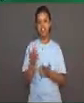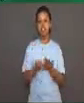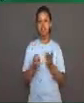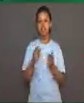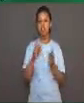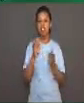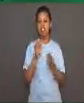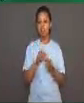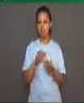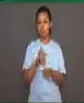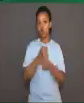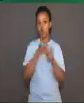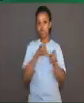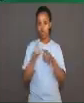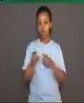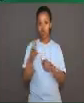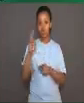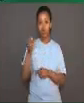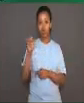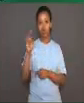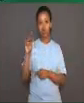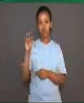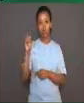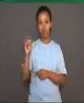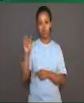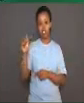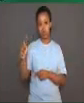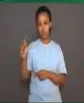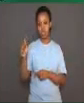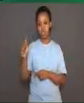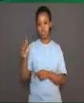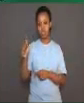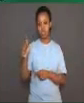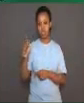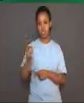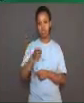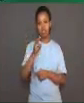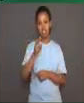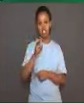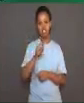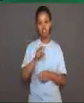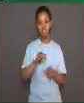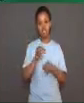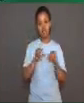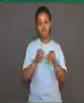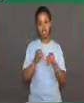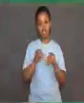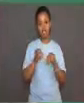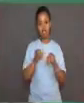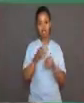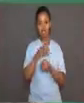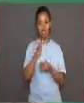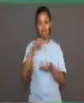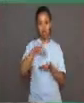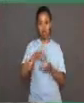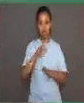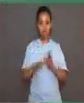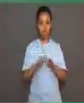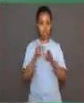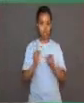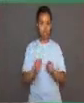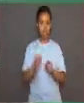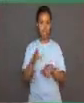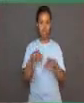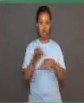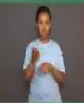the ability for Homo sapiens to move faster and with more grace. In this